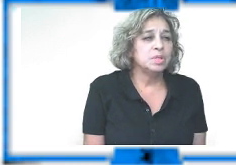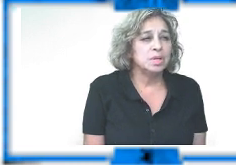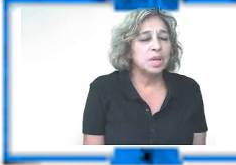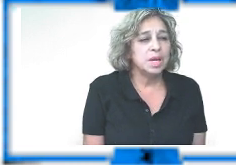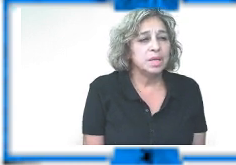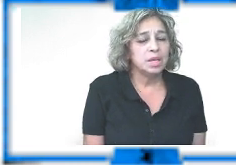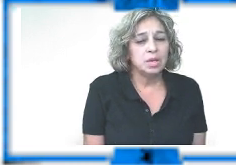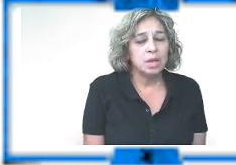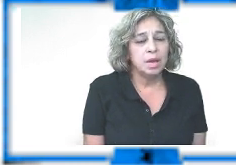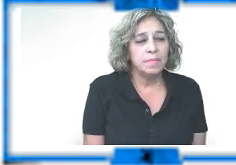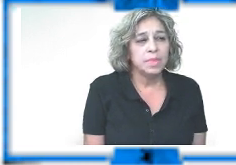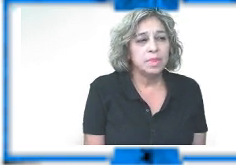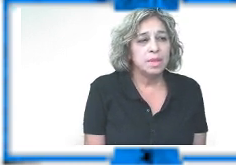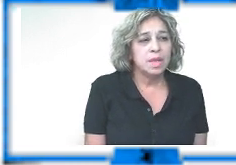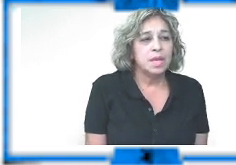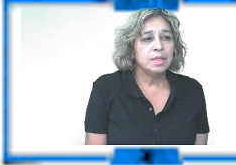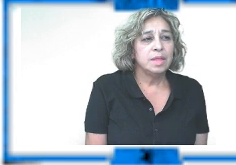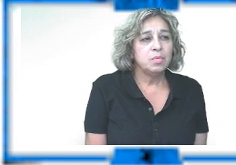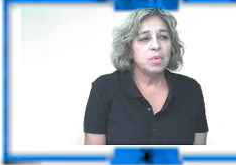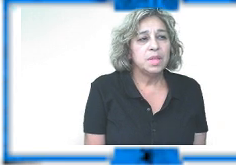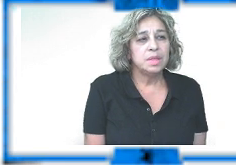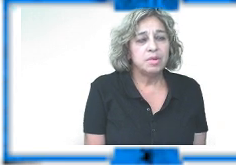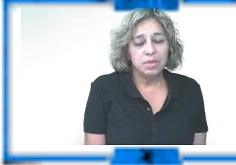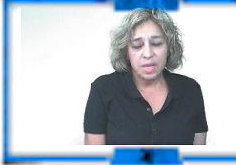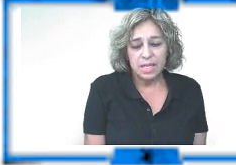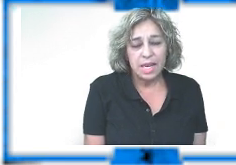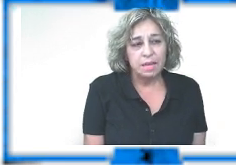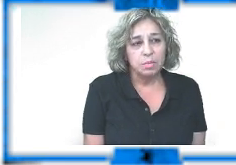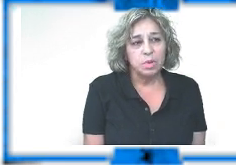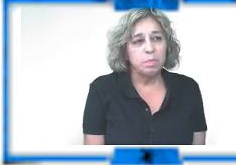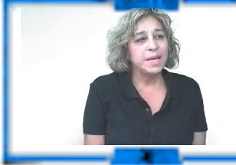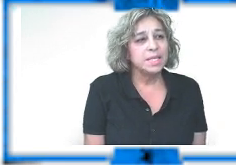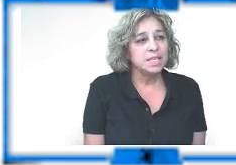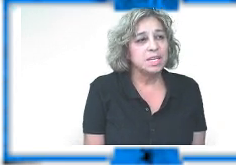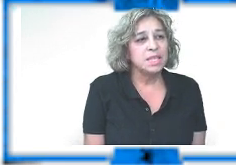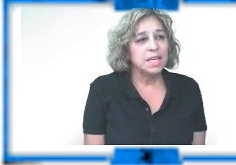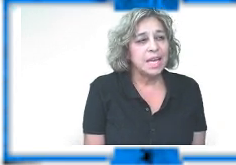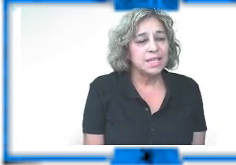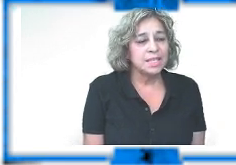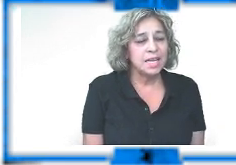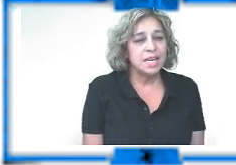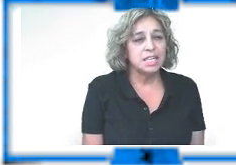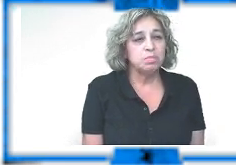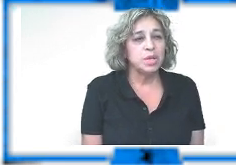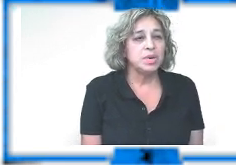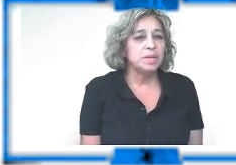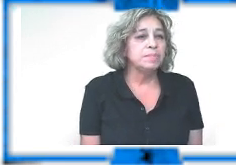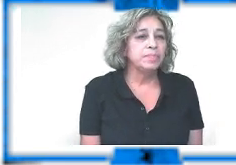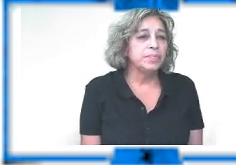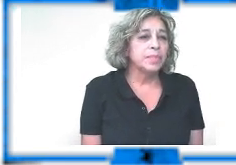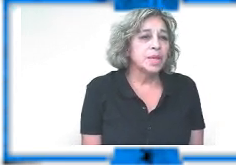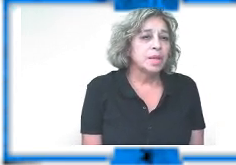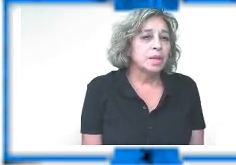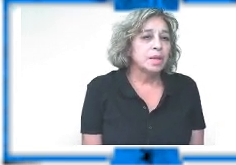tubes, and they went there to get, like, with buckets to get the gas, and it exploded.